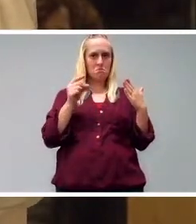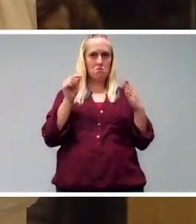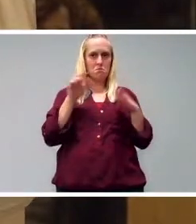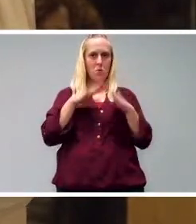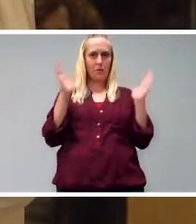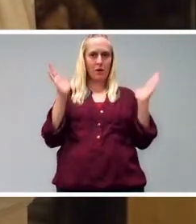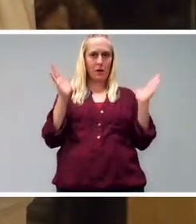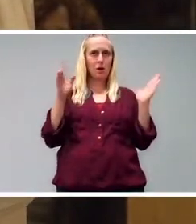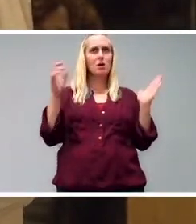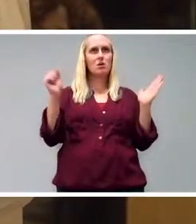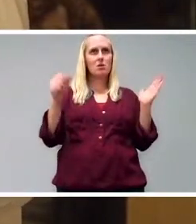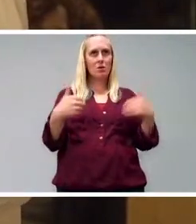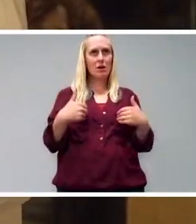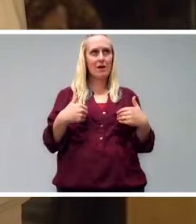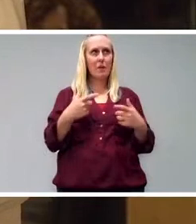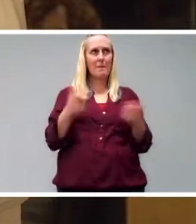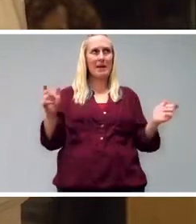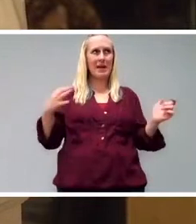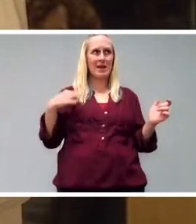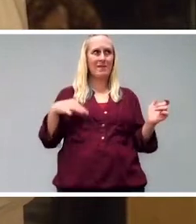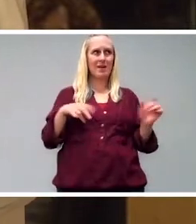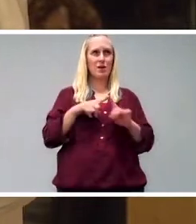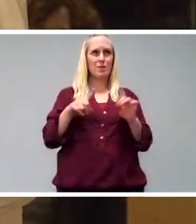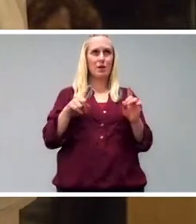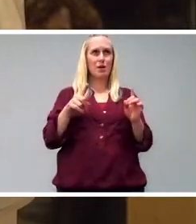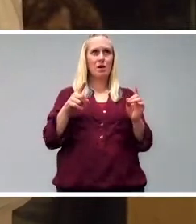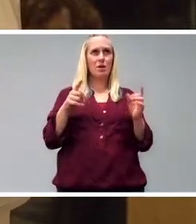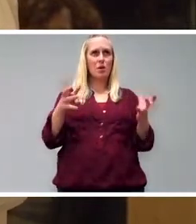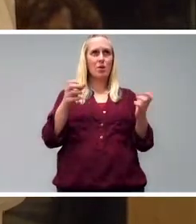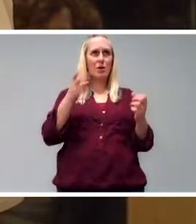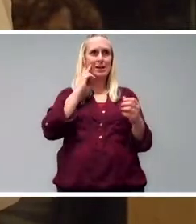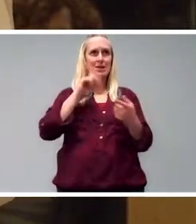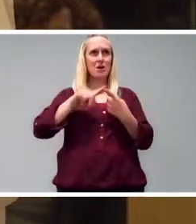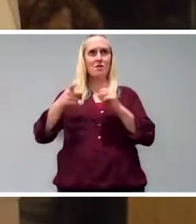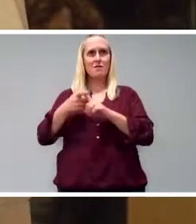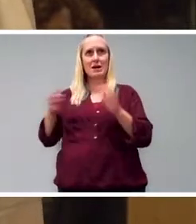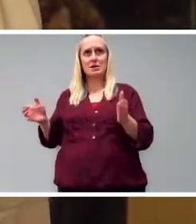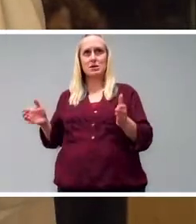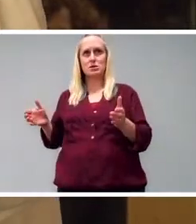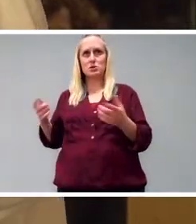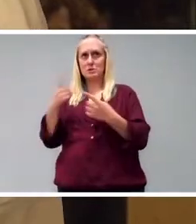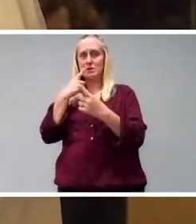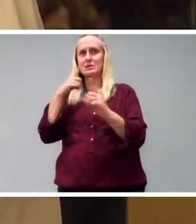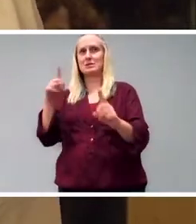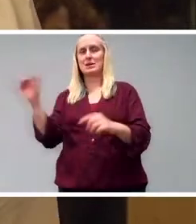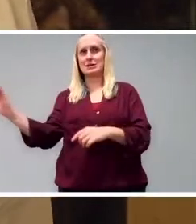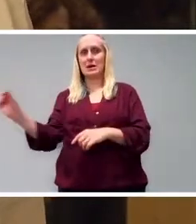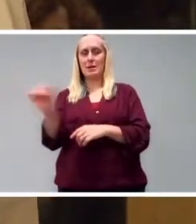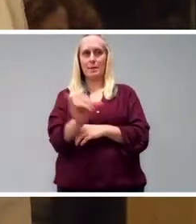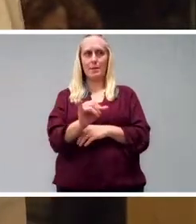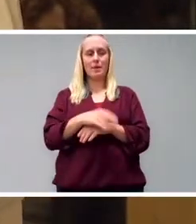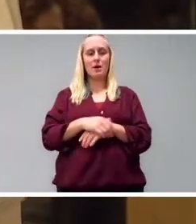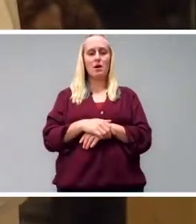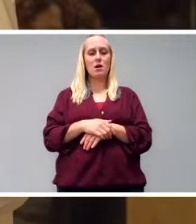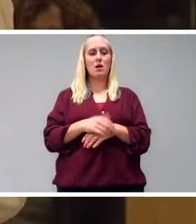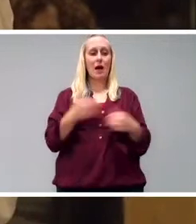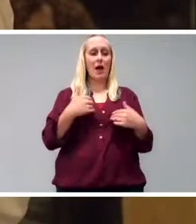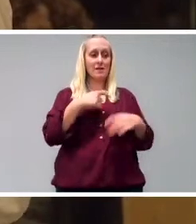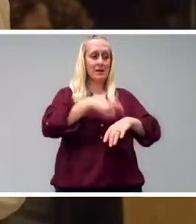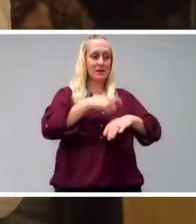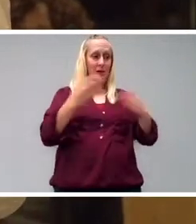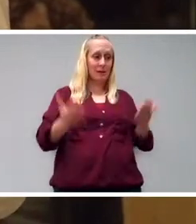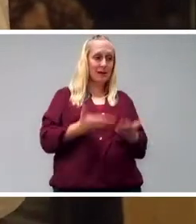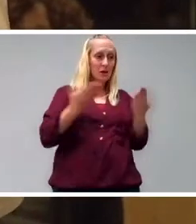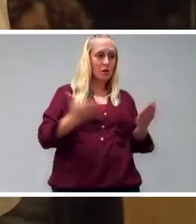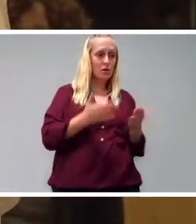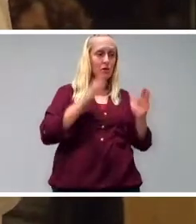yeah, we have a big advantage, but we also want to see our friends, like, do good at school, too. So I think the good thing is that half of the time we're here at CTEC, and the other half